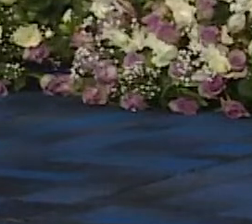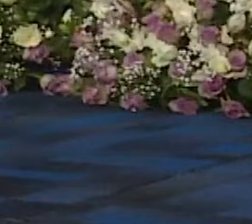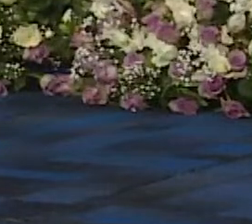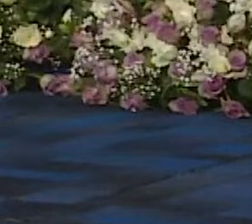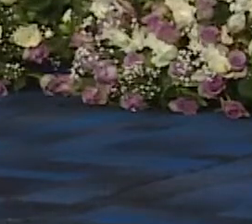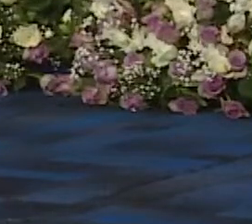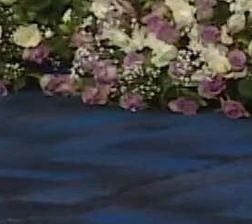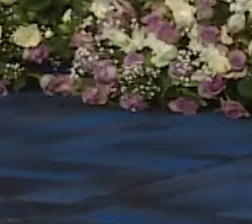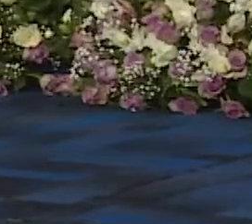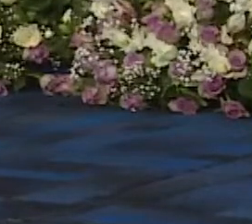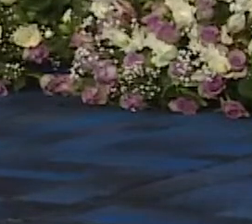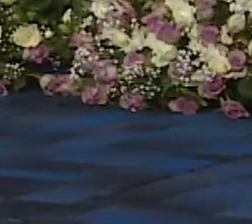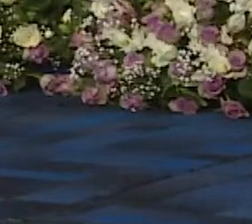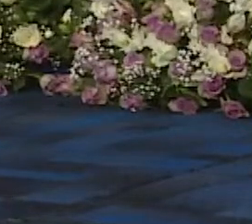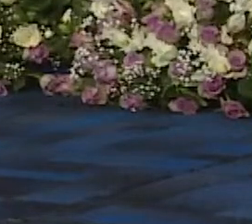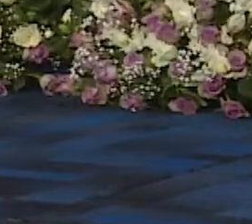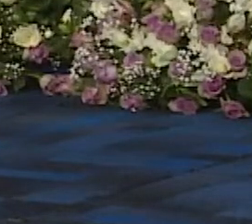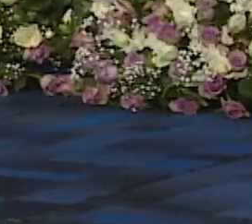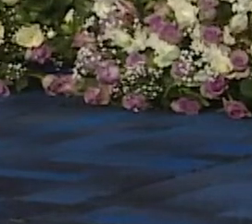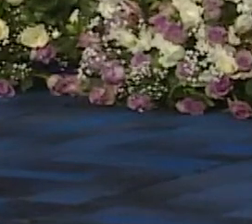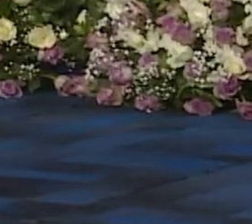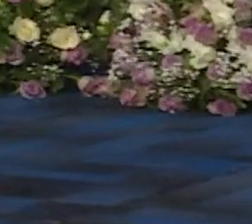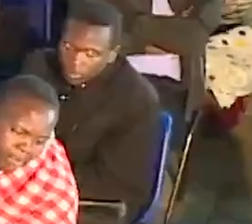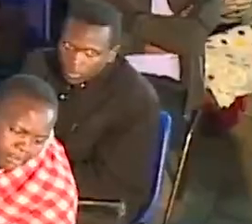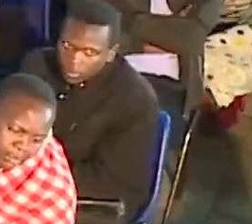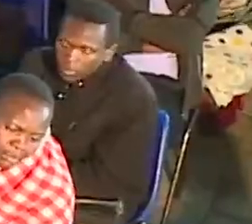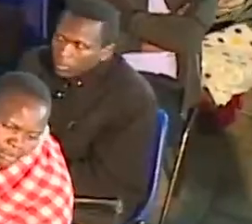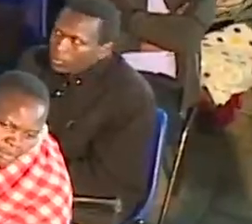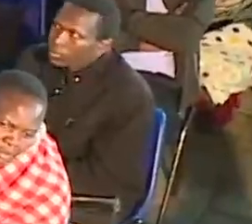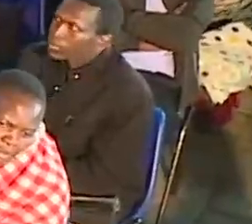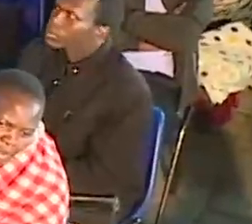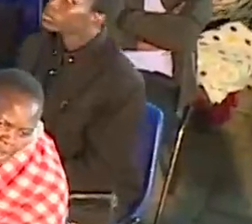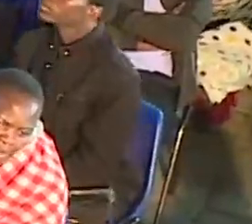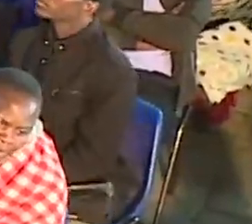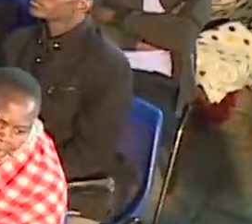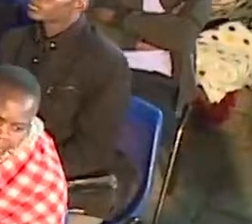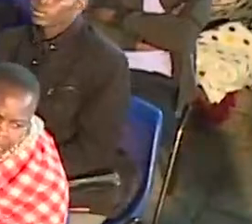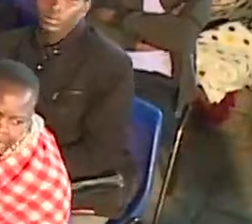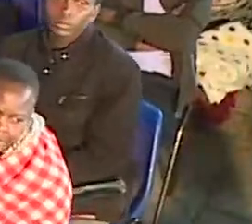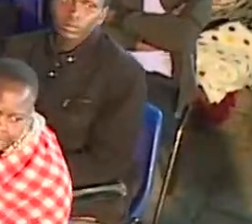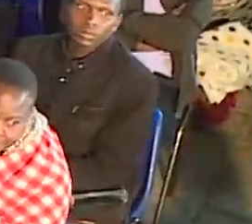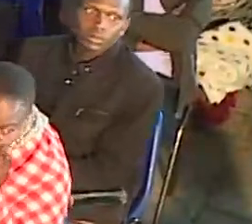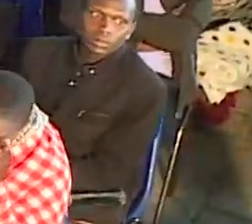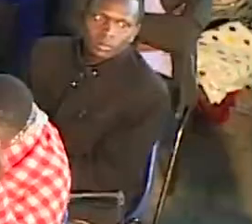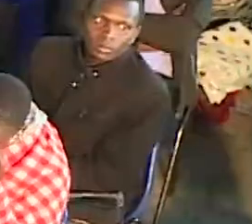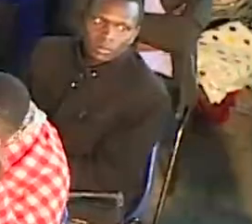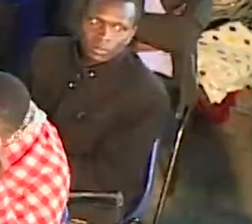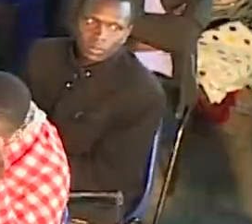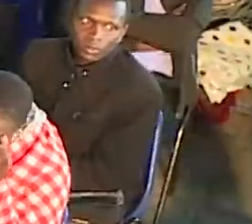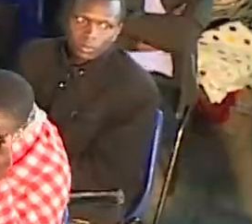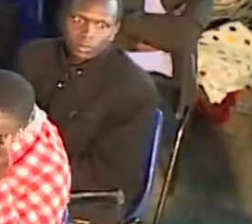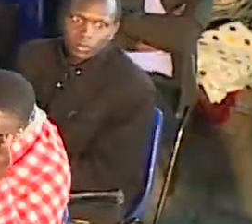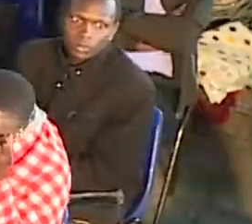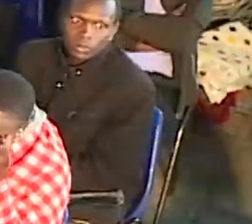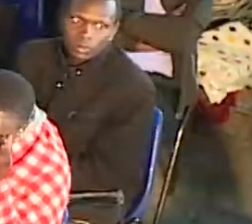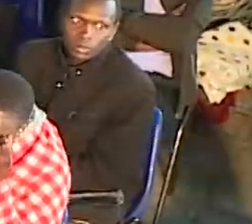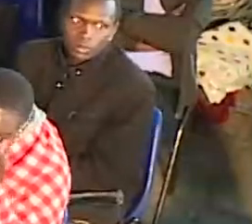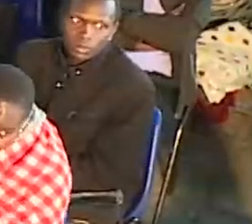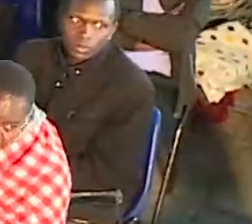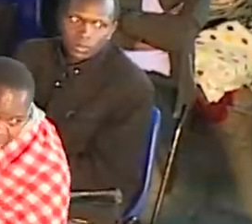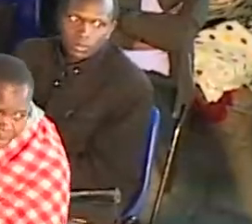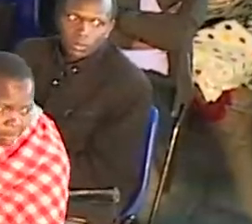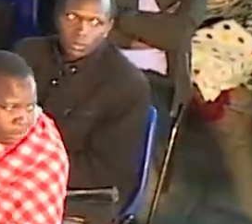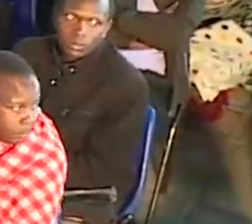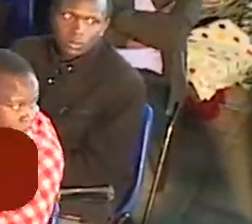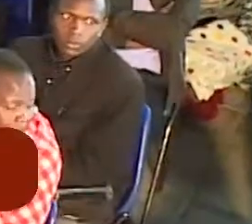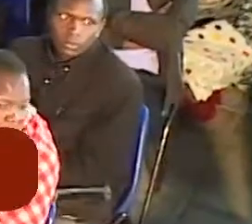you stand, those of you in our possibility ministries? Just stand up. We want to greet you in a very,